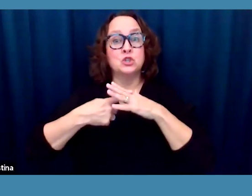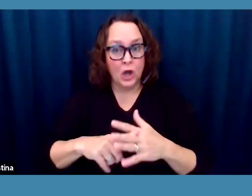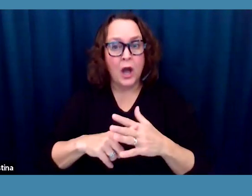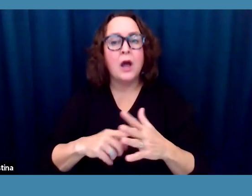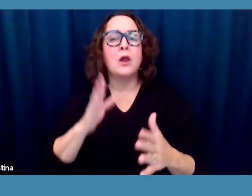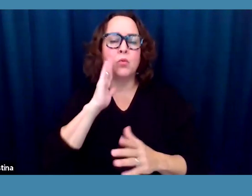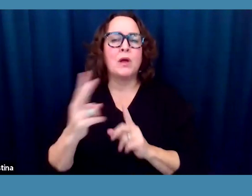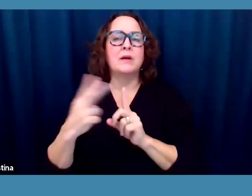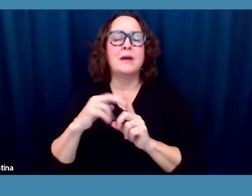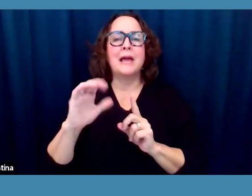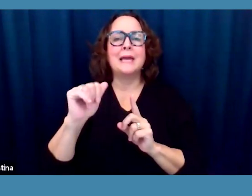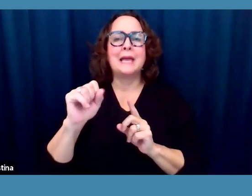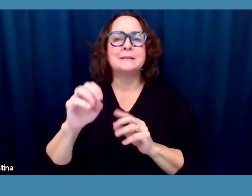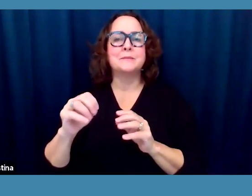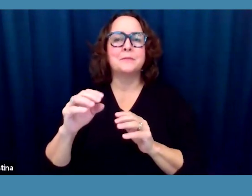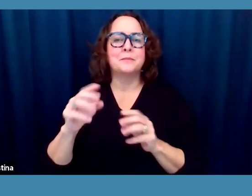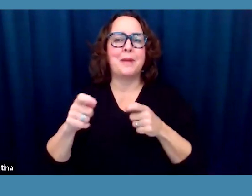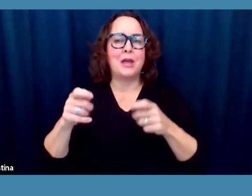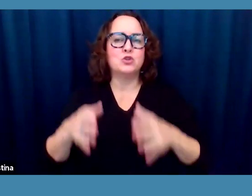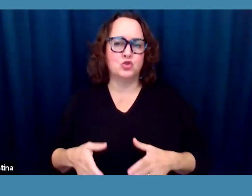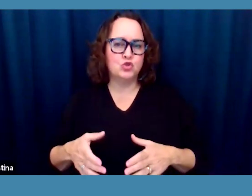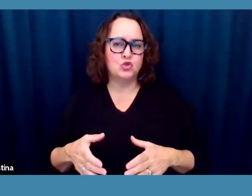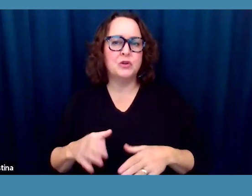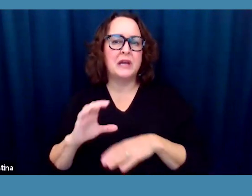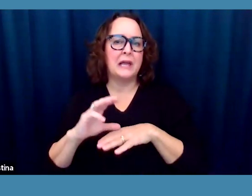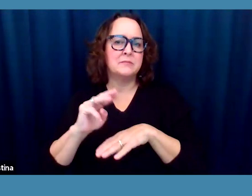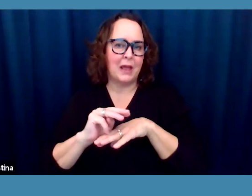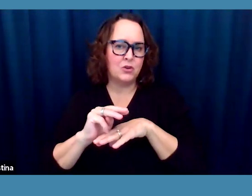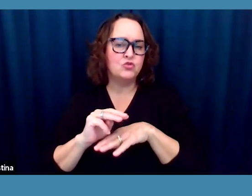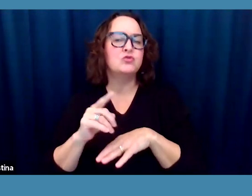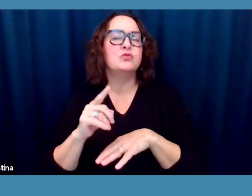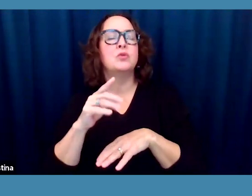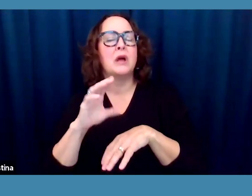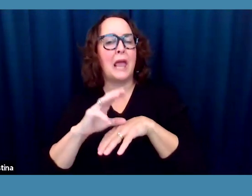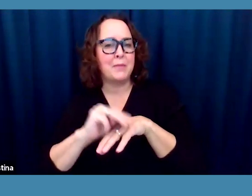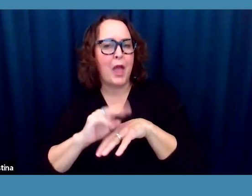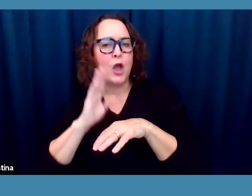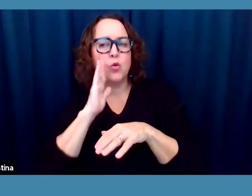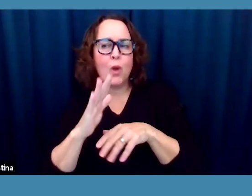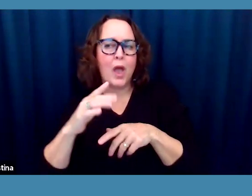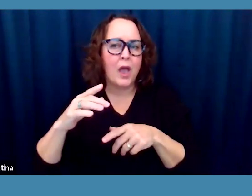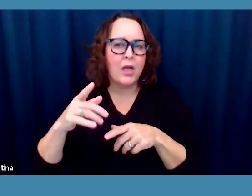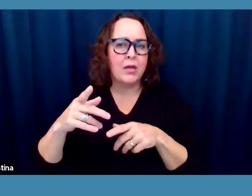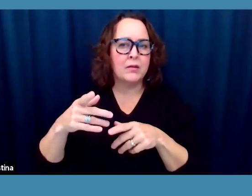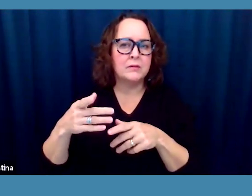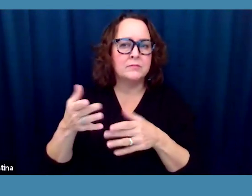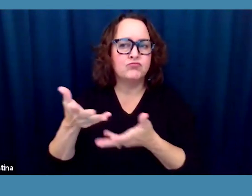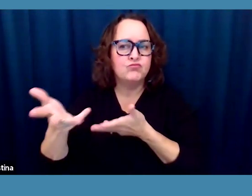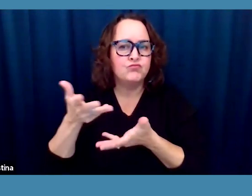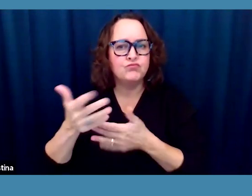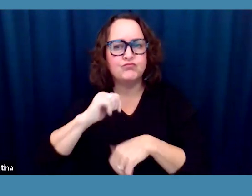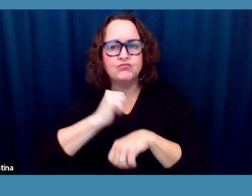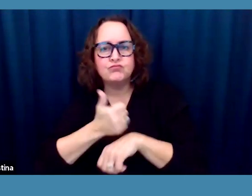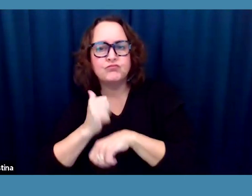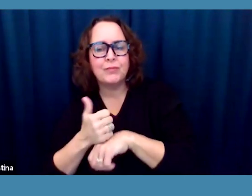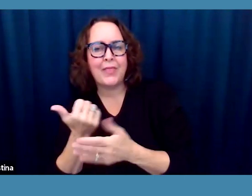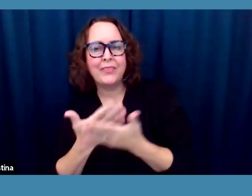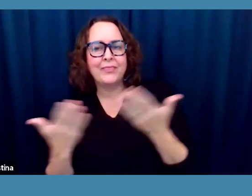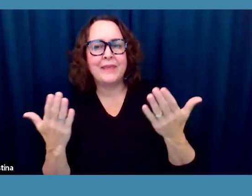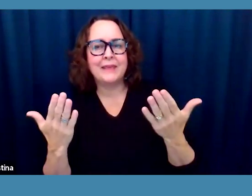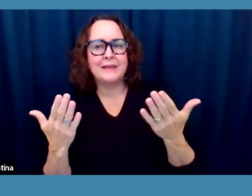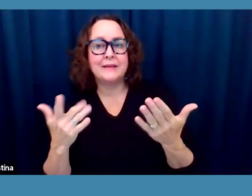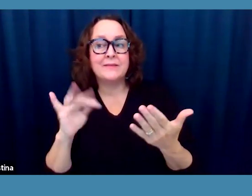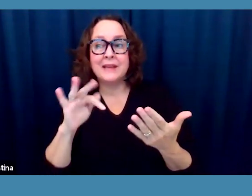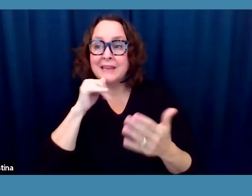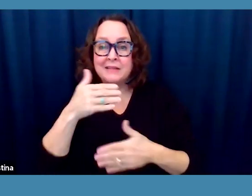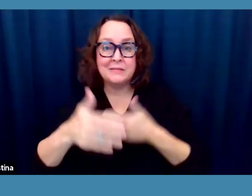services covered through that plan. And work with your case manager to set up anything that's not, coming through